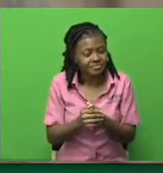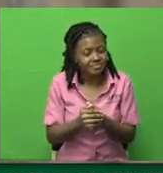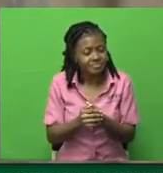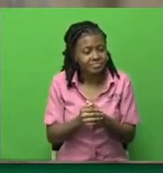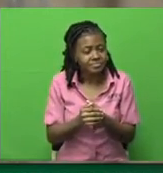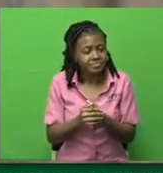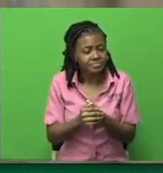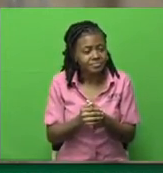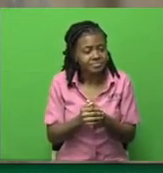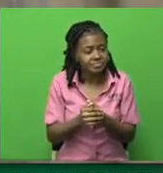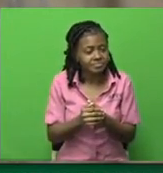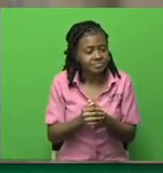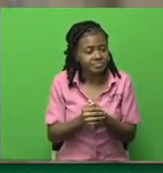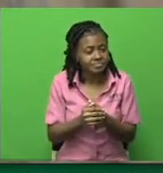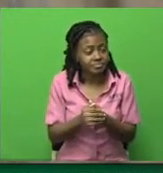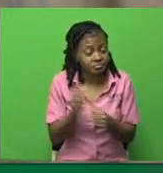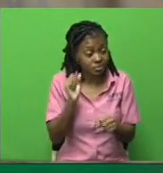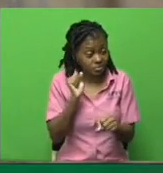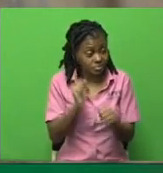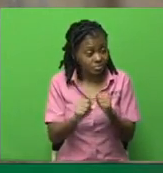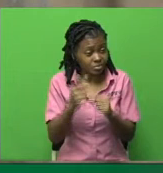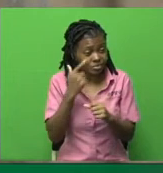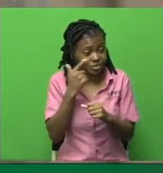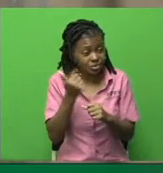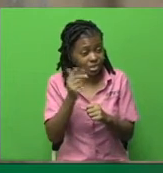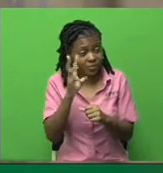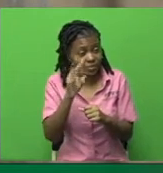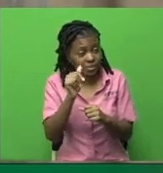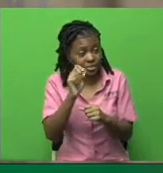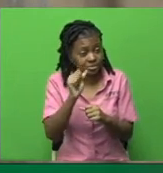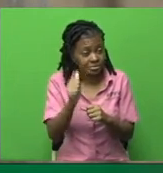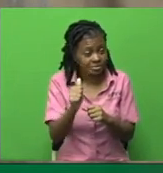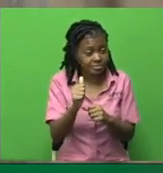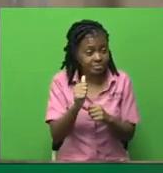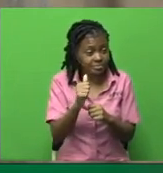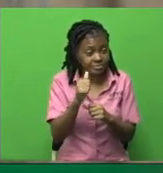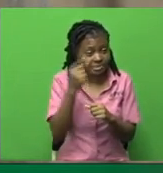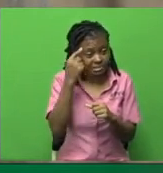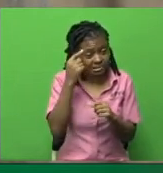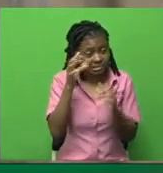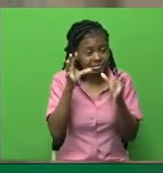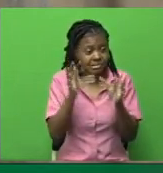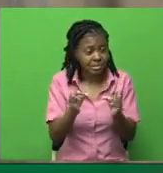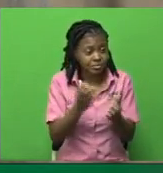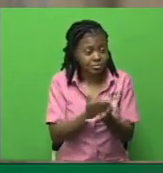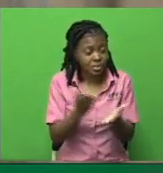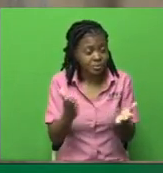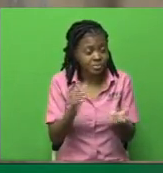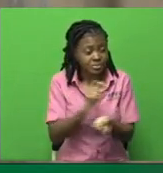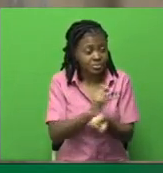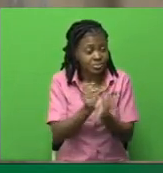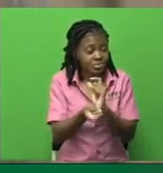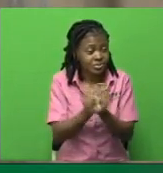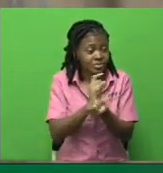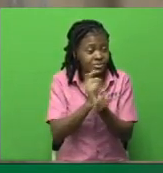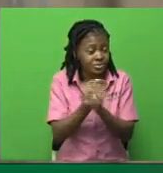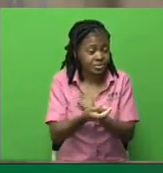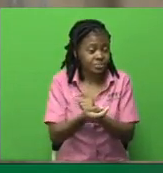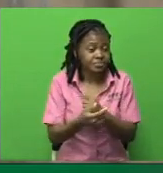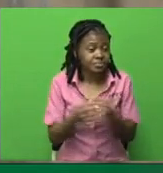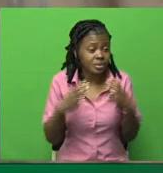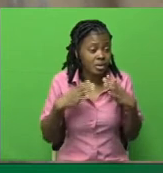tariff setting and in so doing has also reassessed its customer classes as a grouping of customers with similar